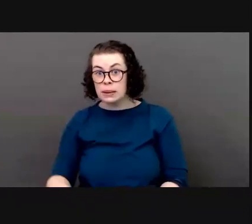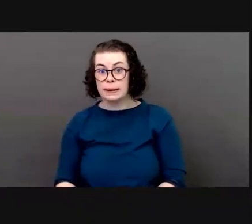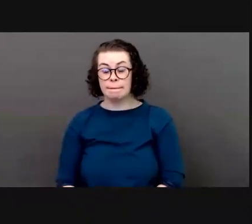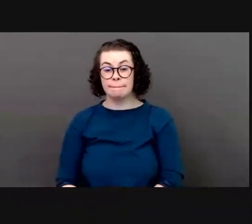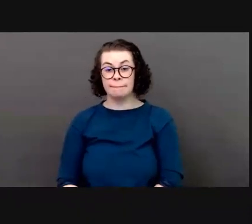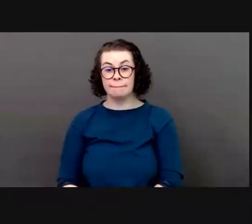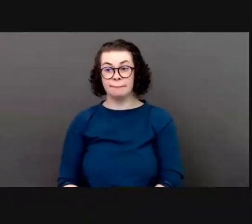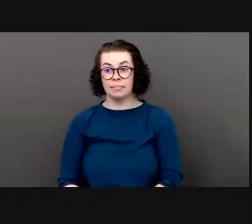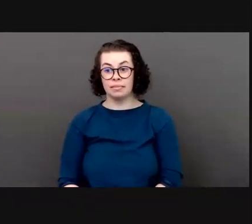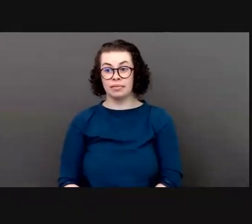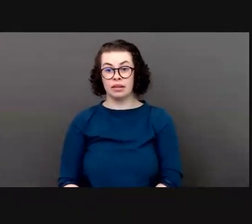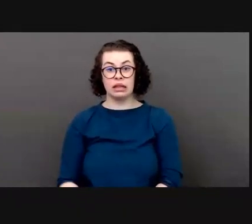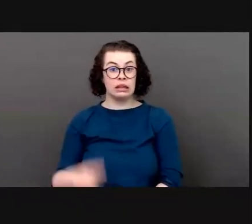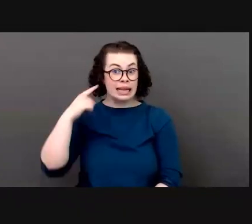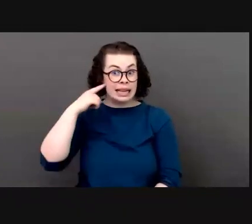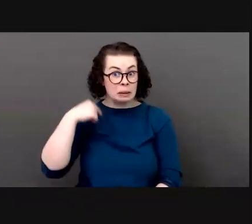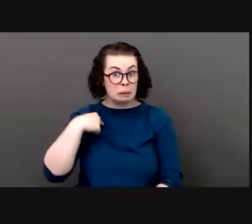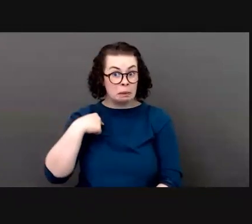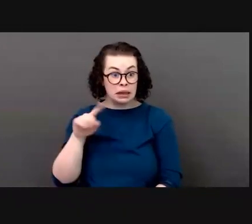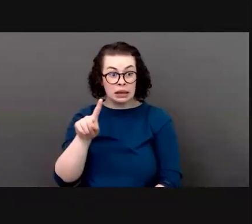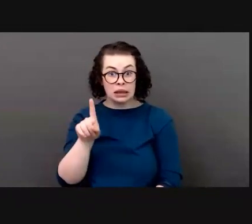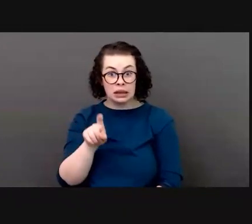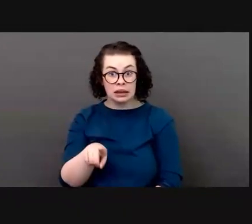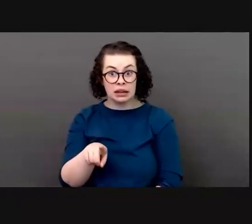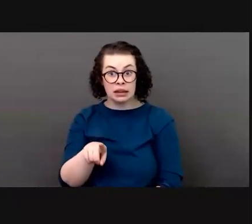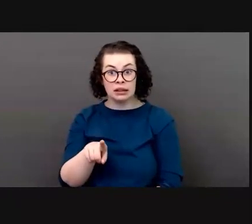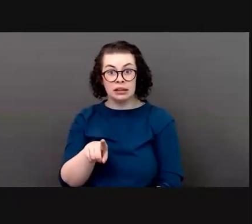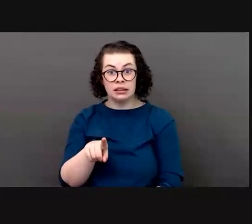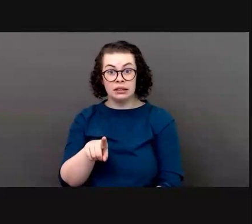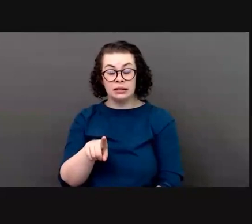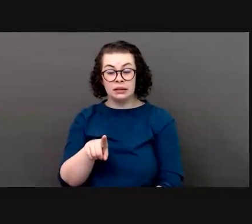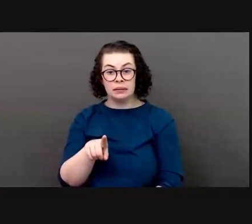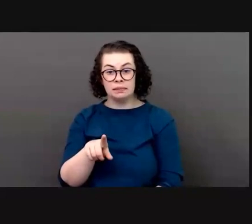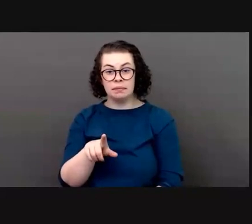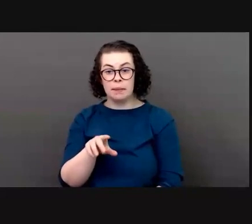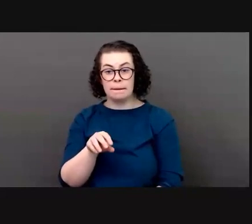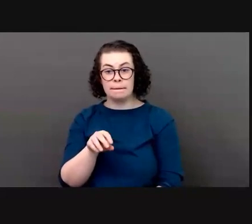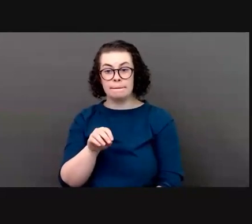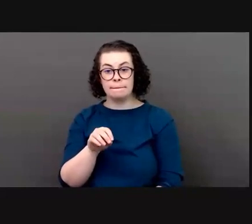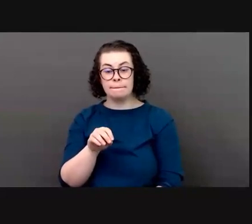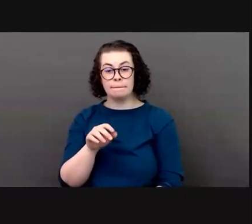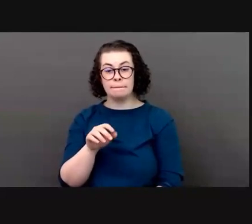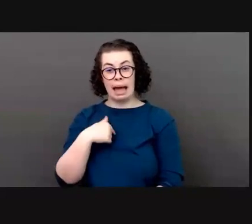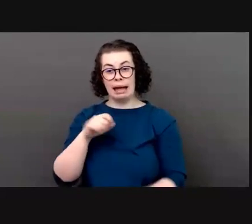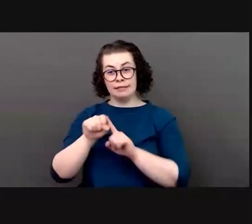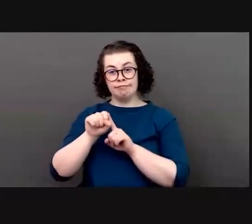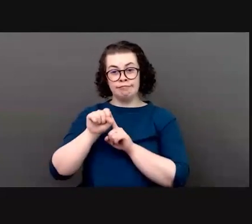Katerina, I don't know if you can hear me, but you need to connect using the link that I send you.